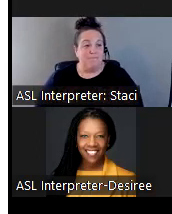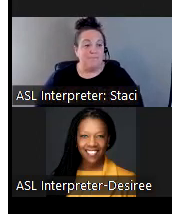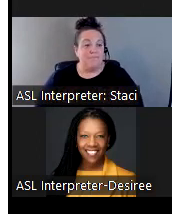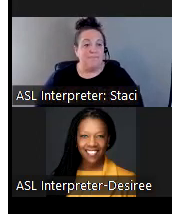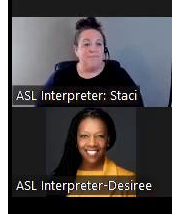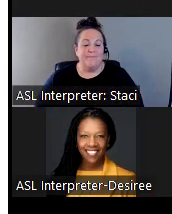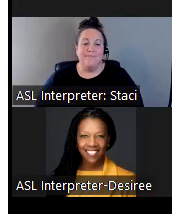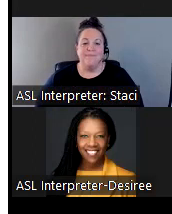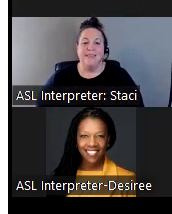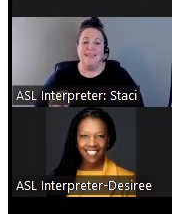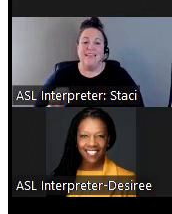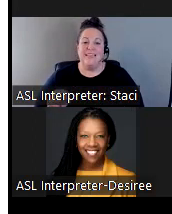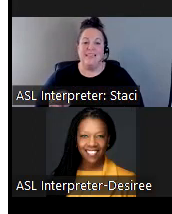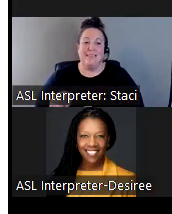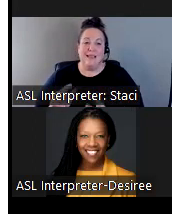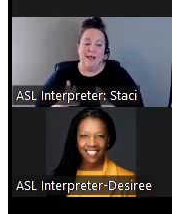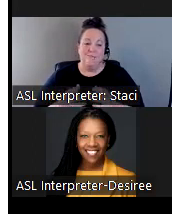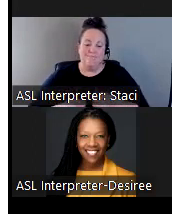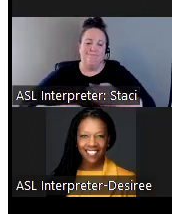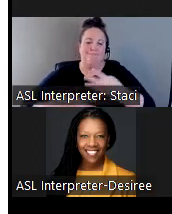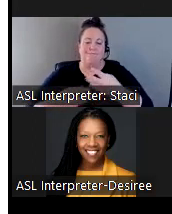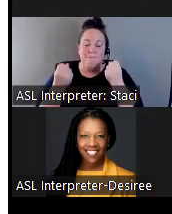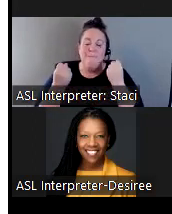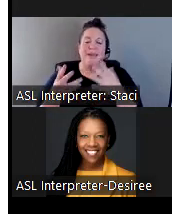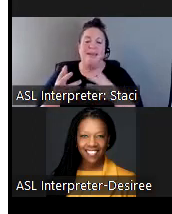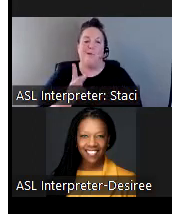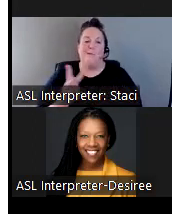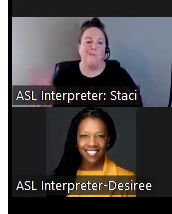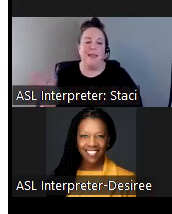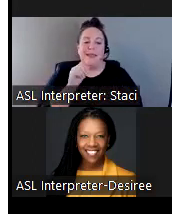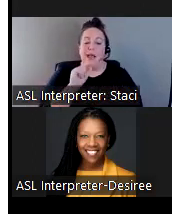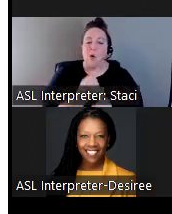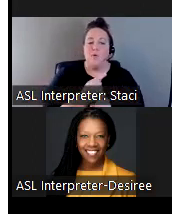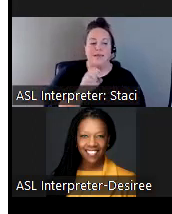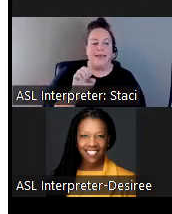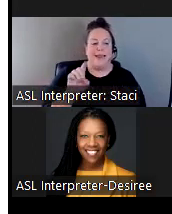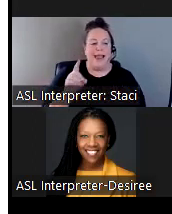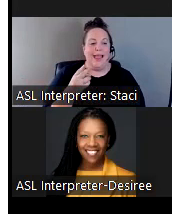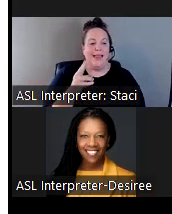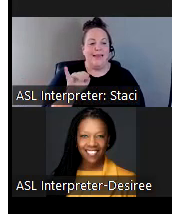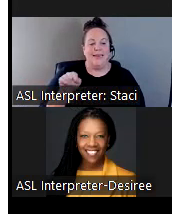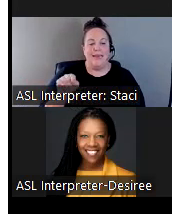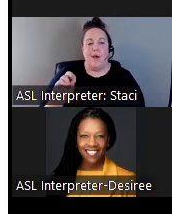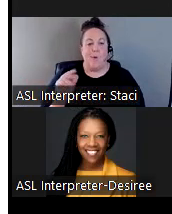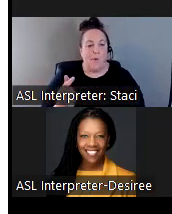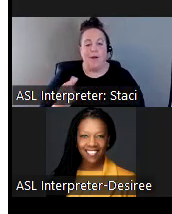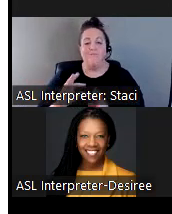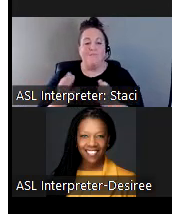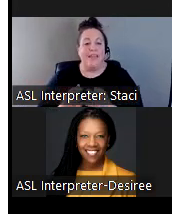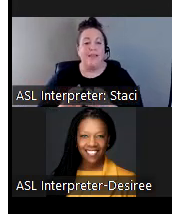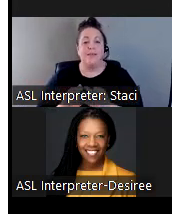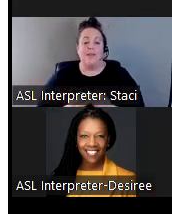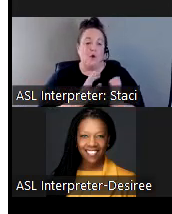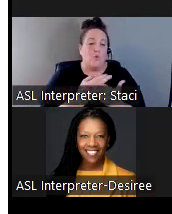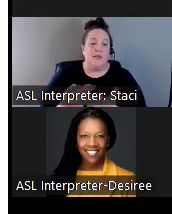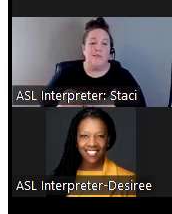This goes to a lot of websites. It's not just at the eddie.org. Within this document, families can find resources for